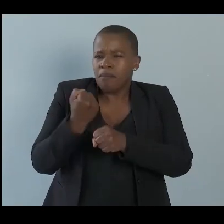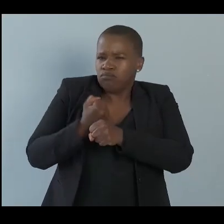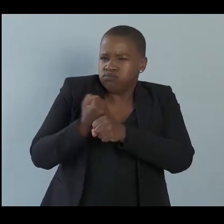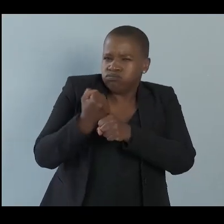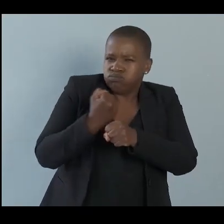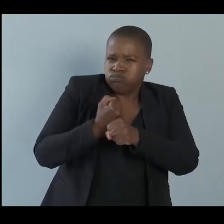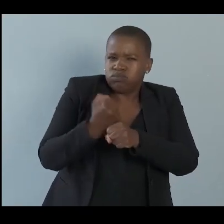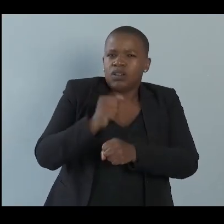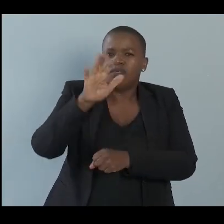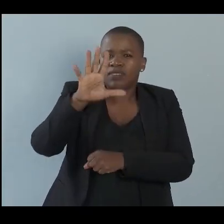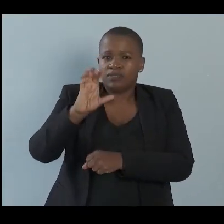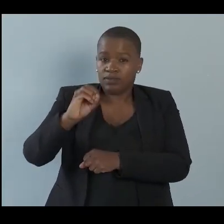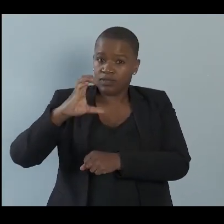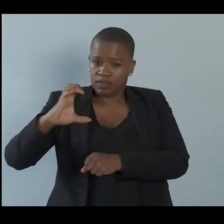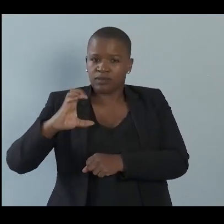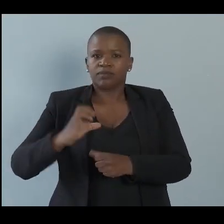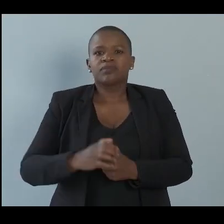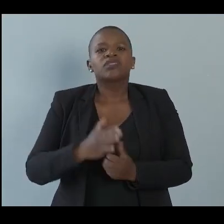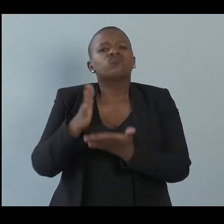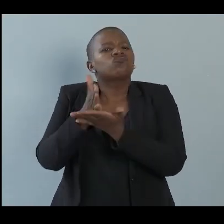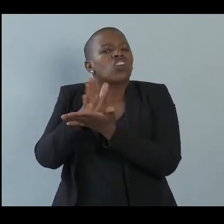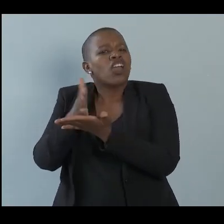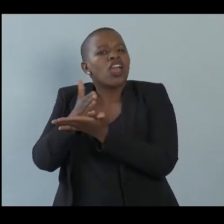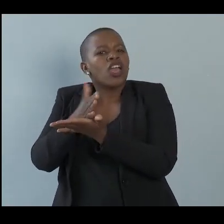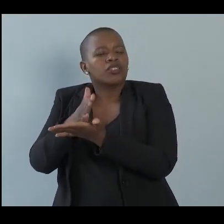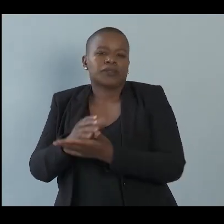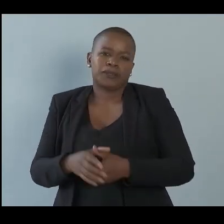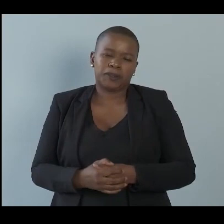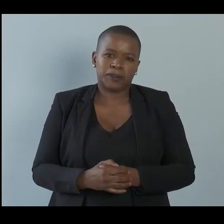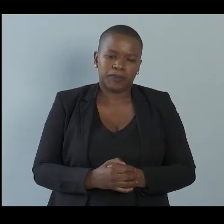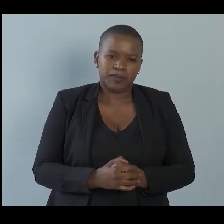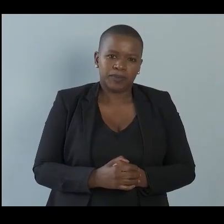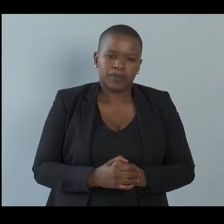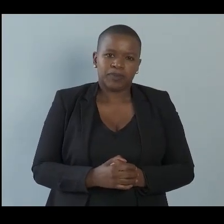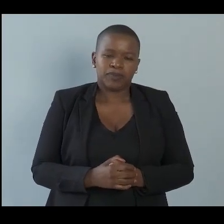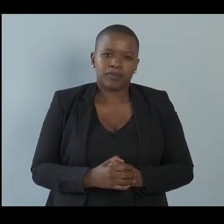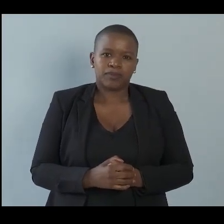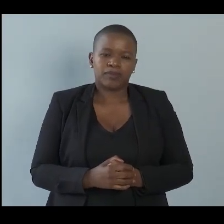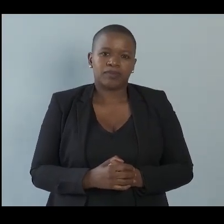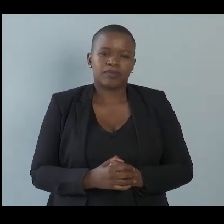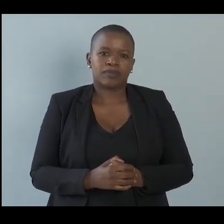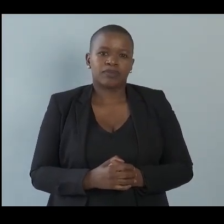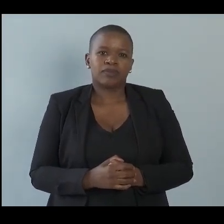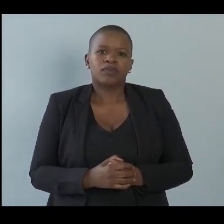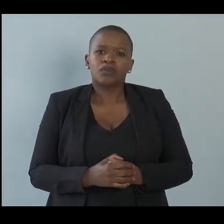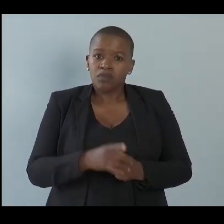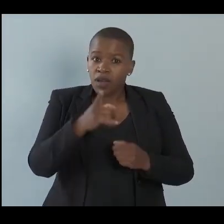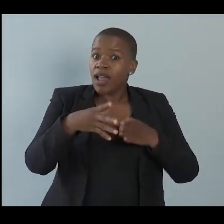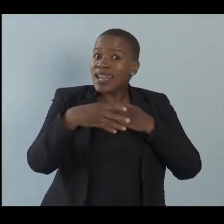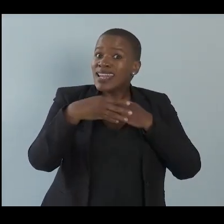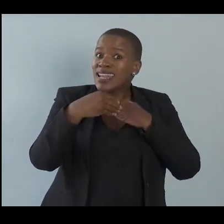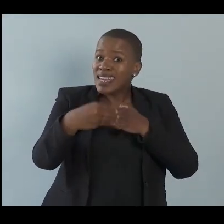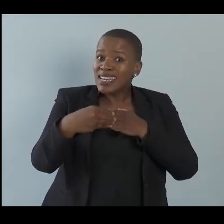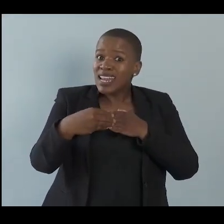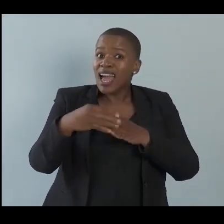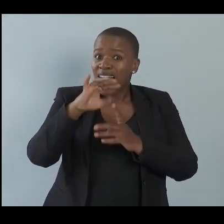Now, turning to our strategy and how we are executing against it. To become the leading platform in IT services business,